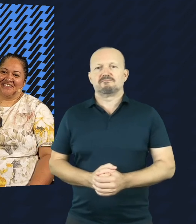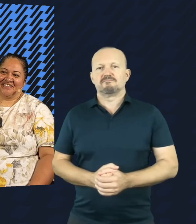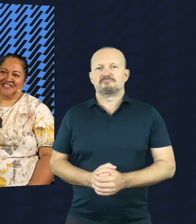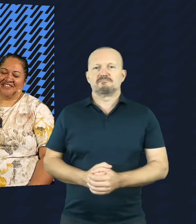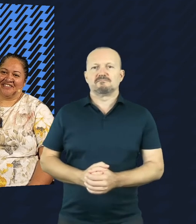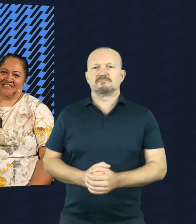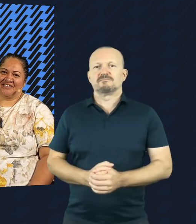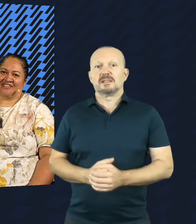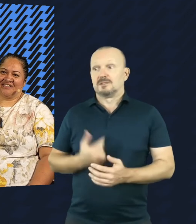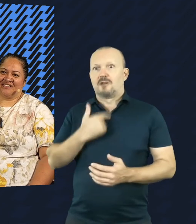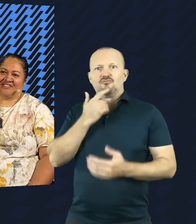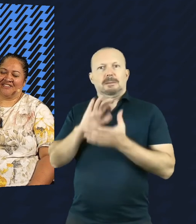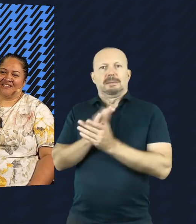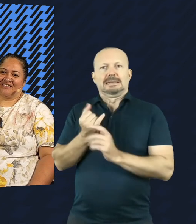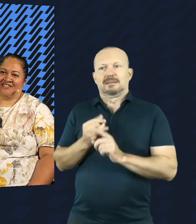keynote to share her mahi,